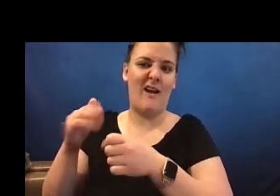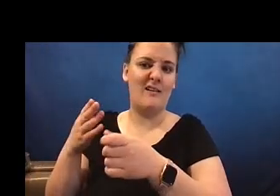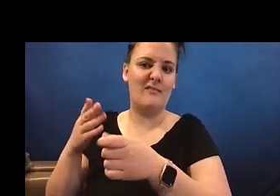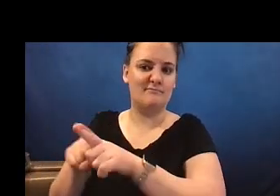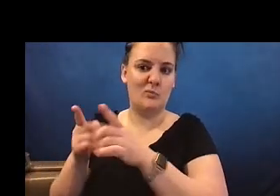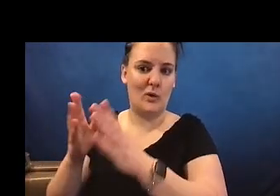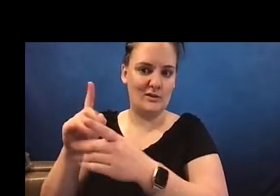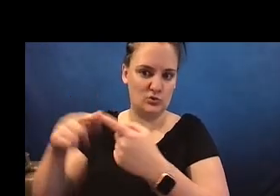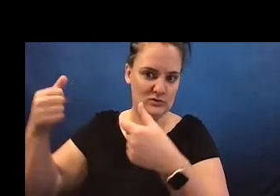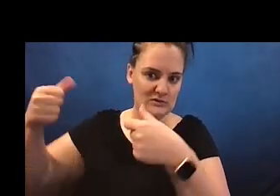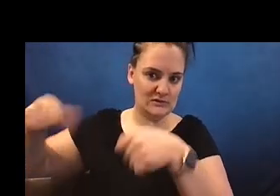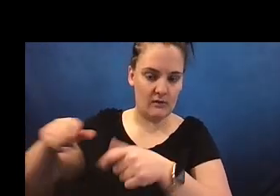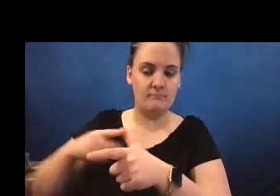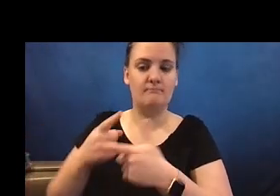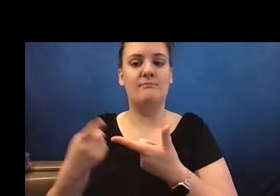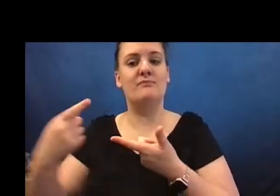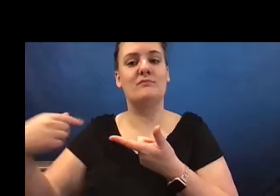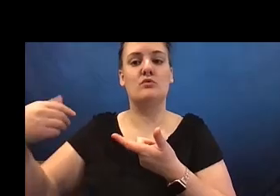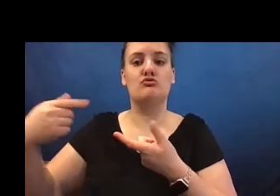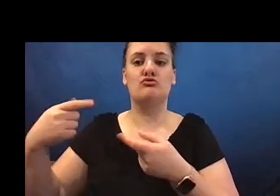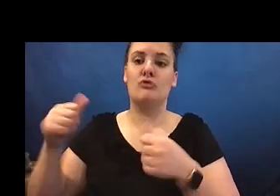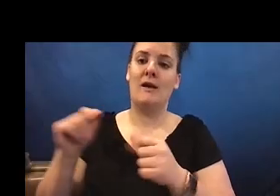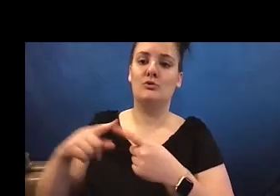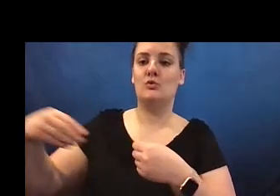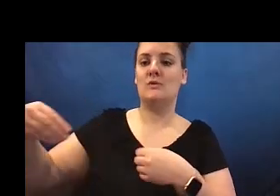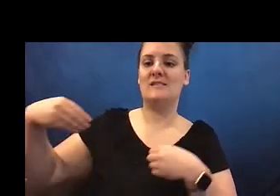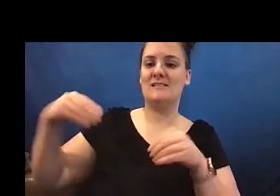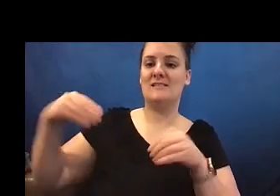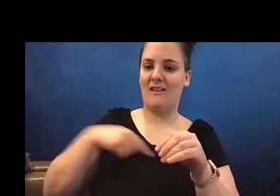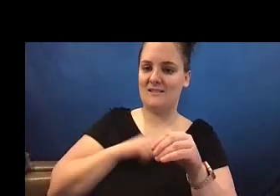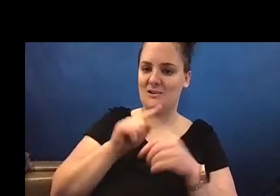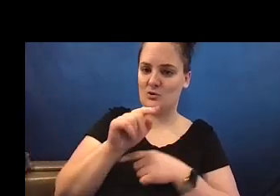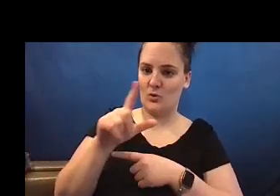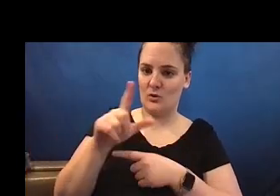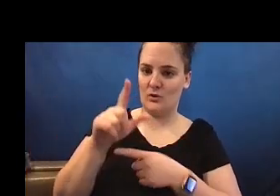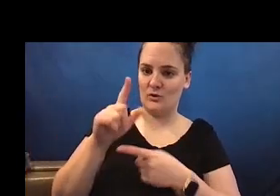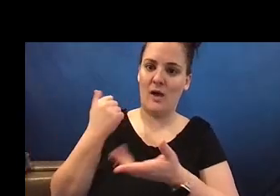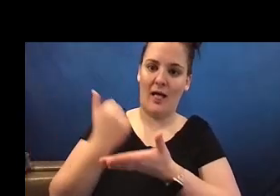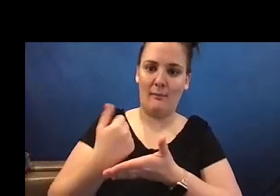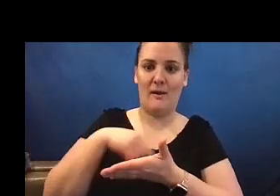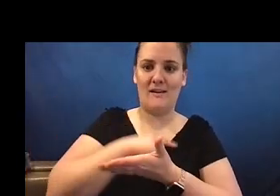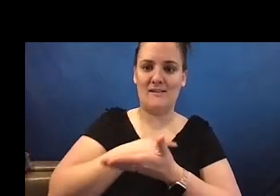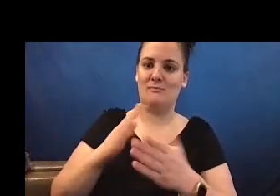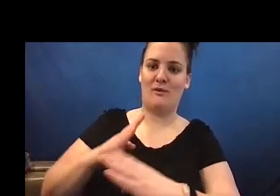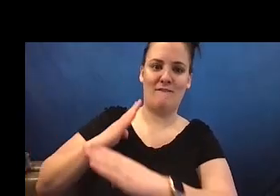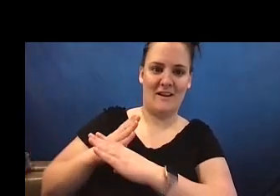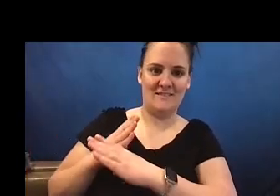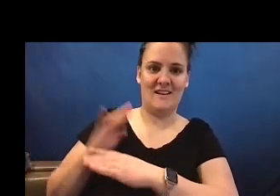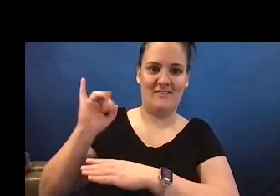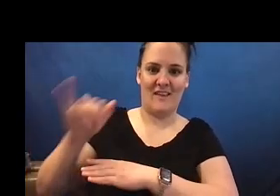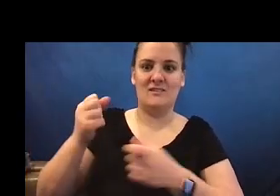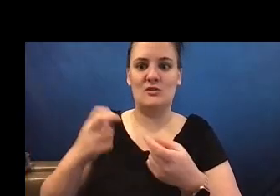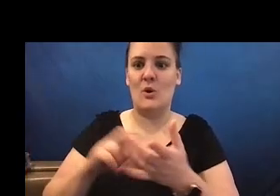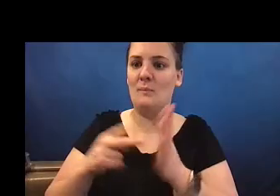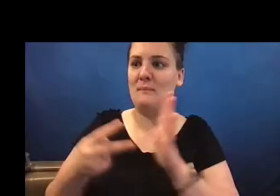division of them trying to sell us a tool that has AI to help prevent the denials. So it's just another rev cycle arms